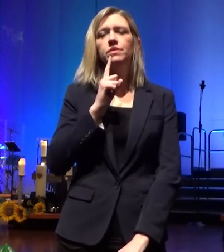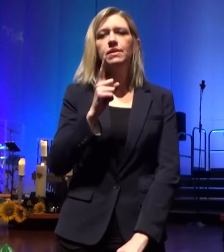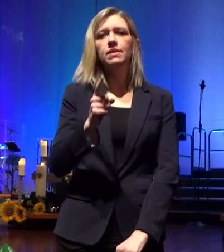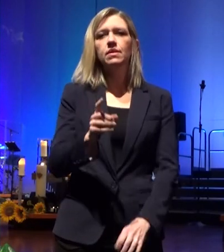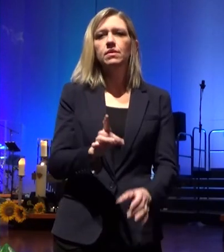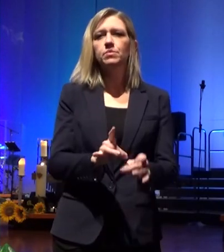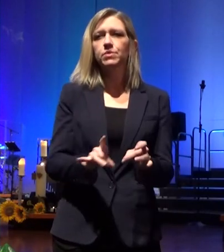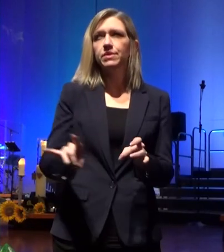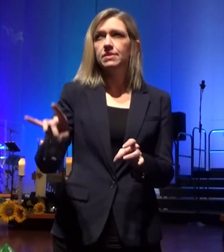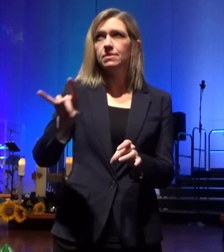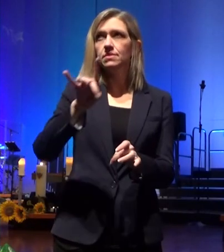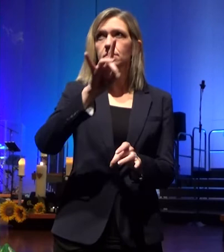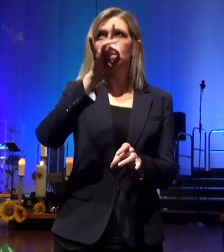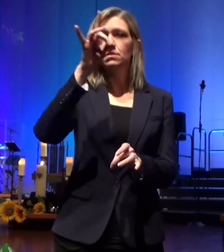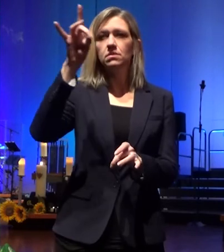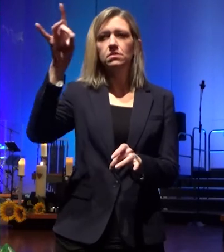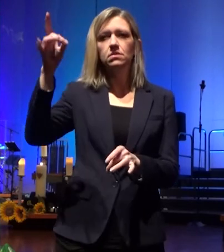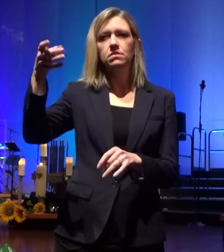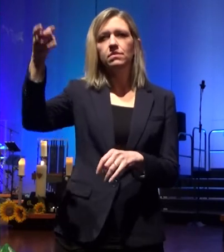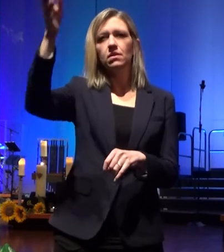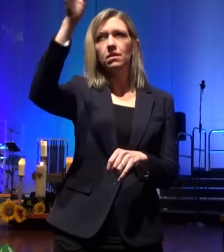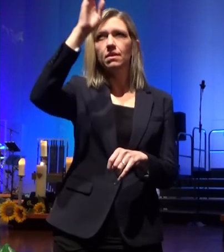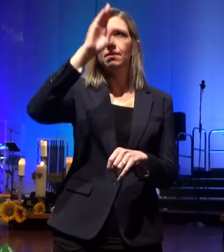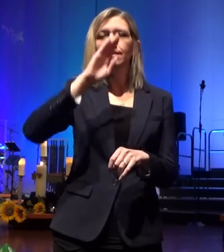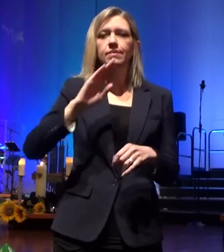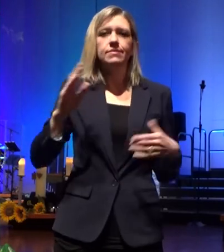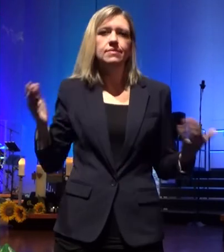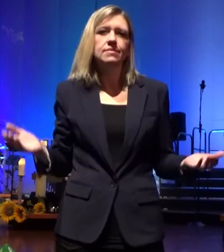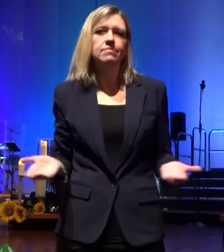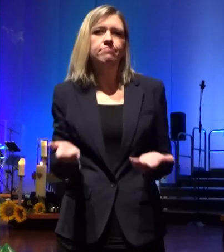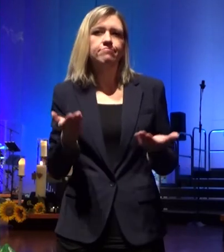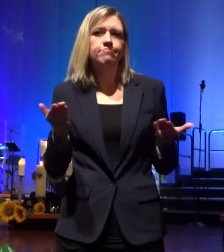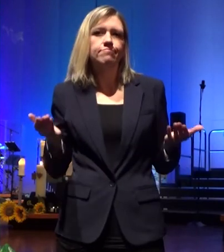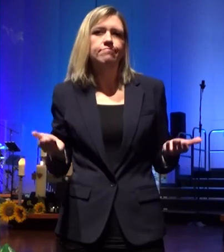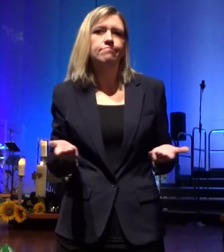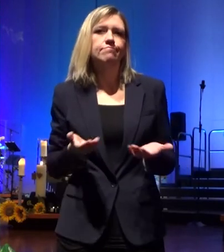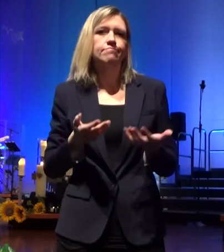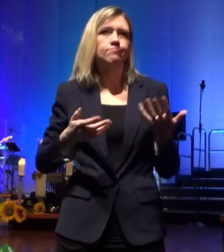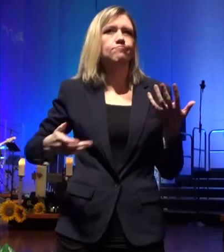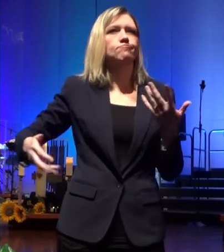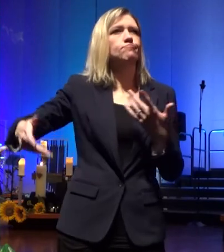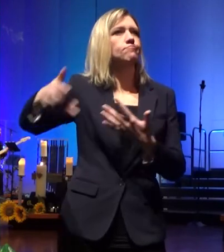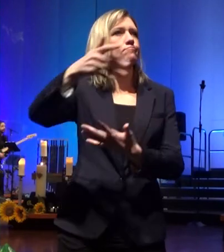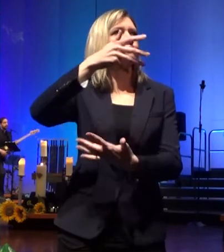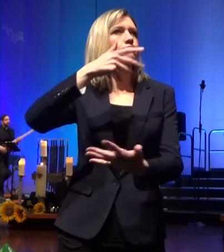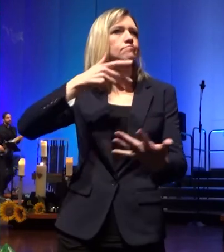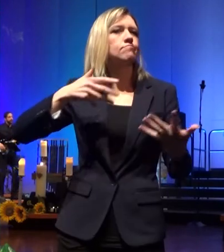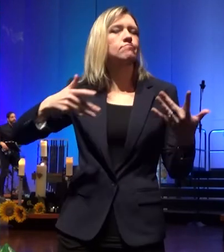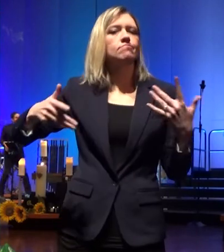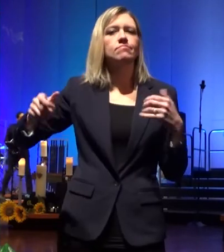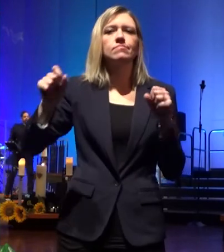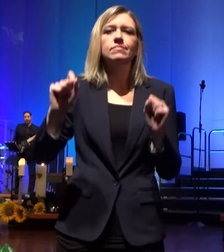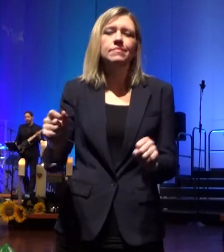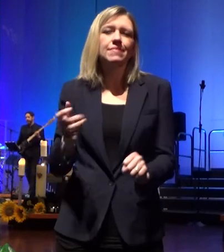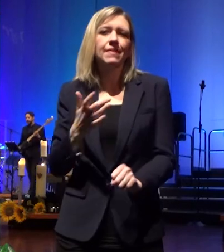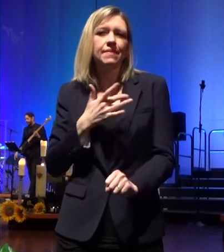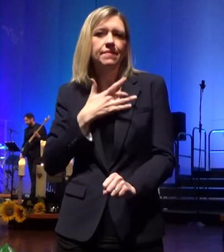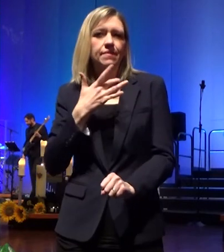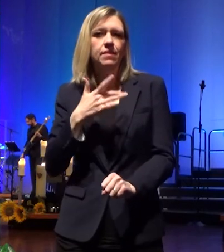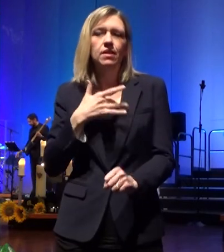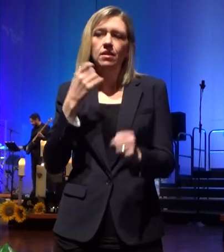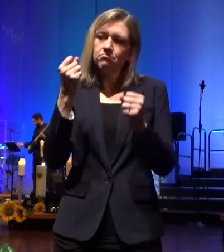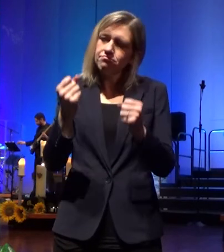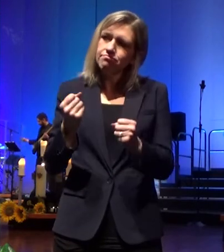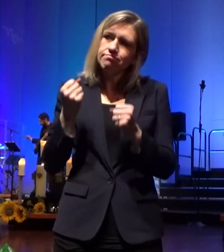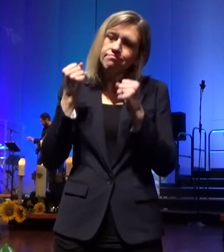Surely the presence of God is in this place. I can